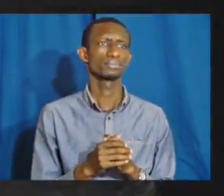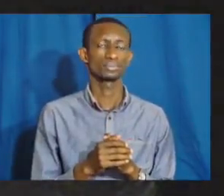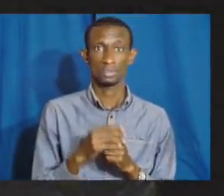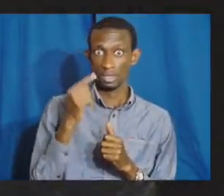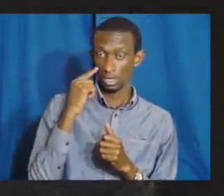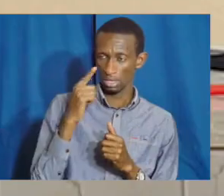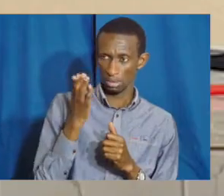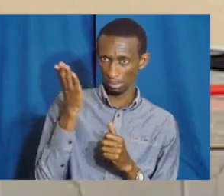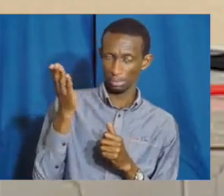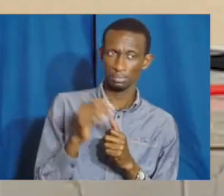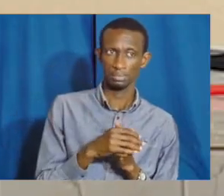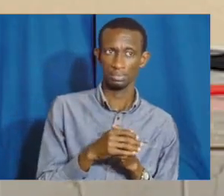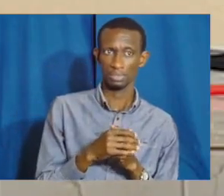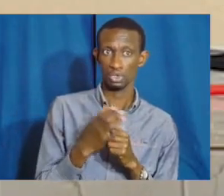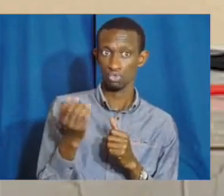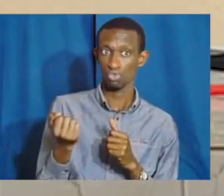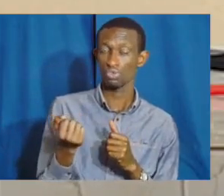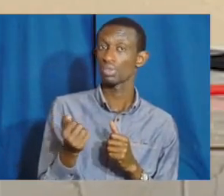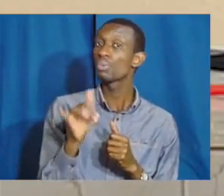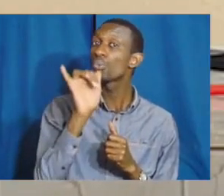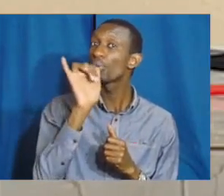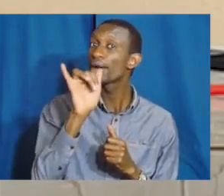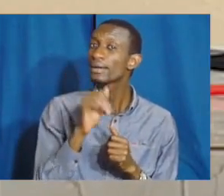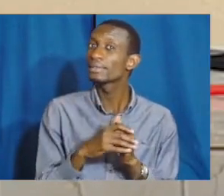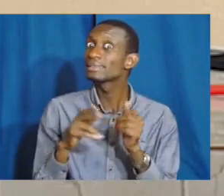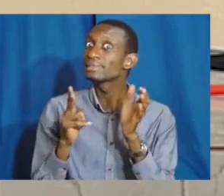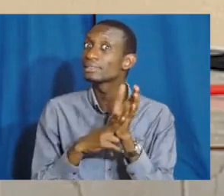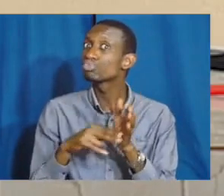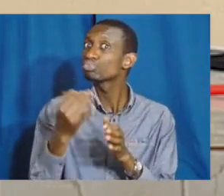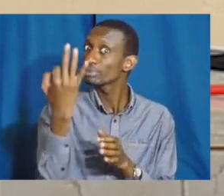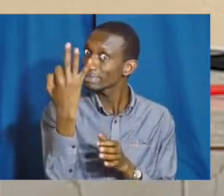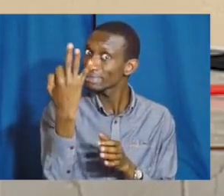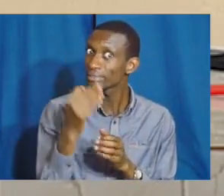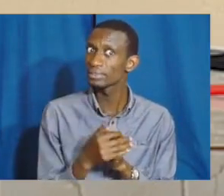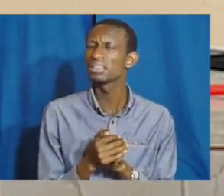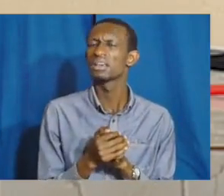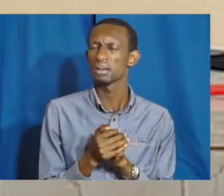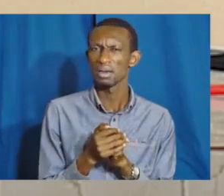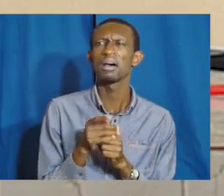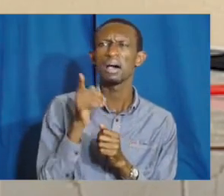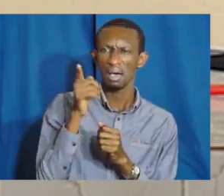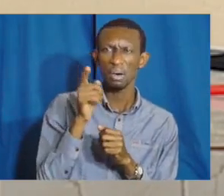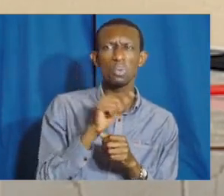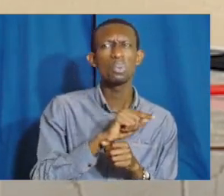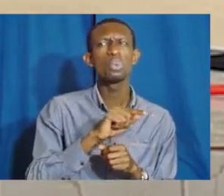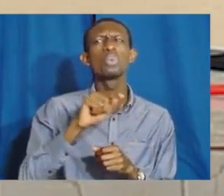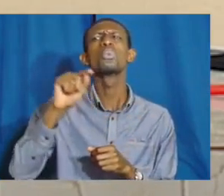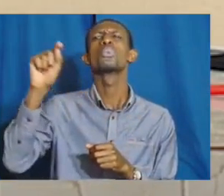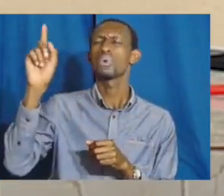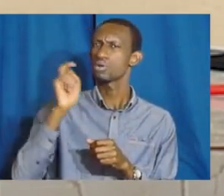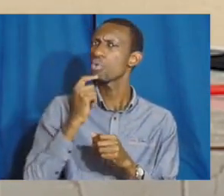Look at this. We have y-intercept, which is equal to 3. This is where the line